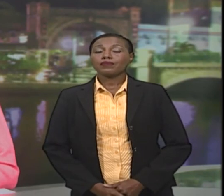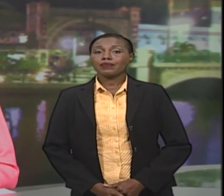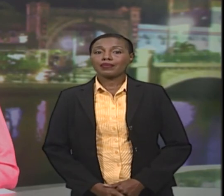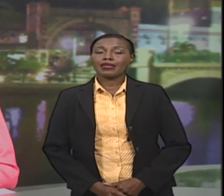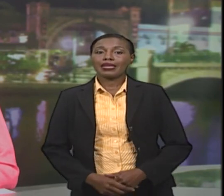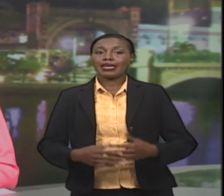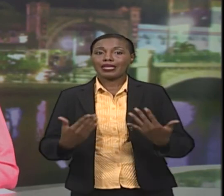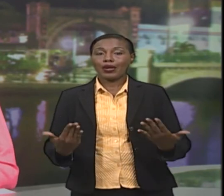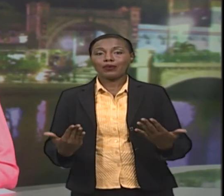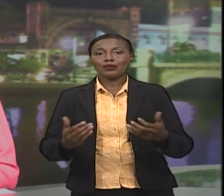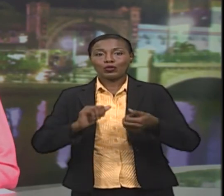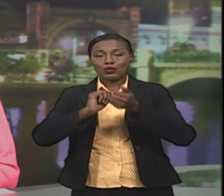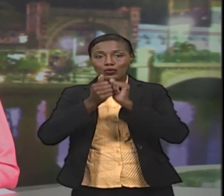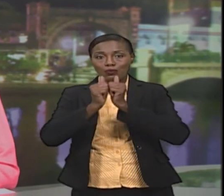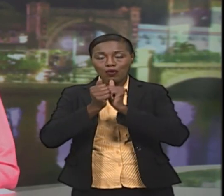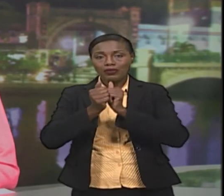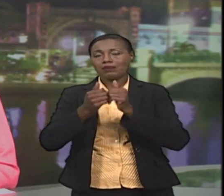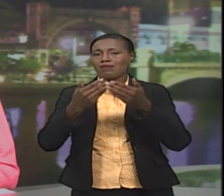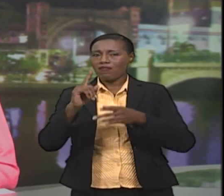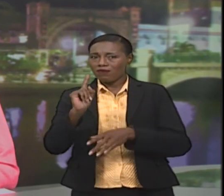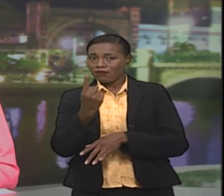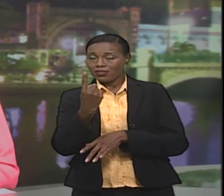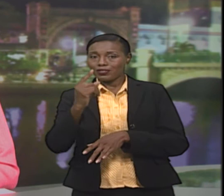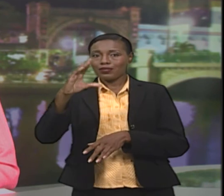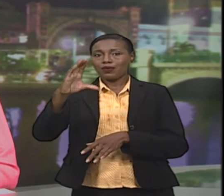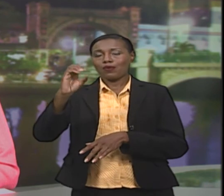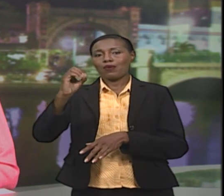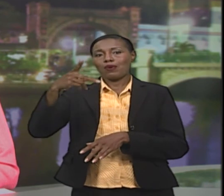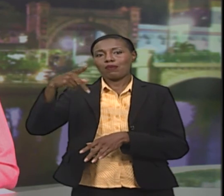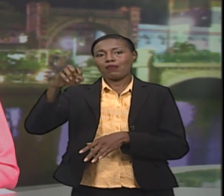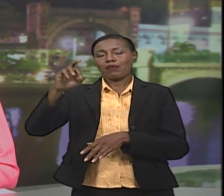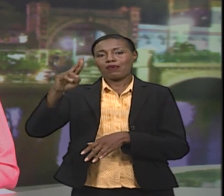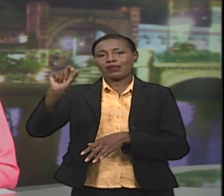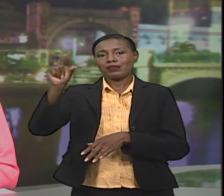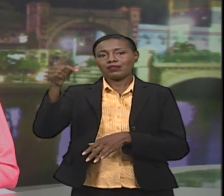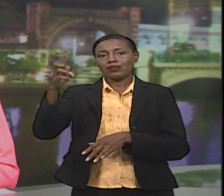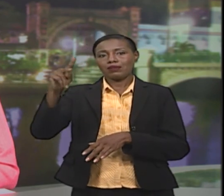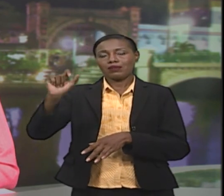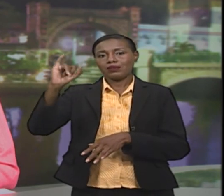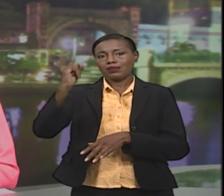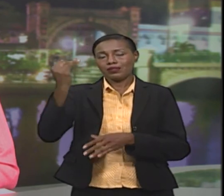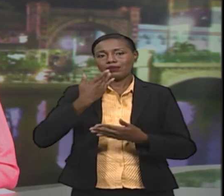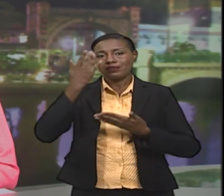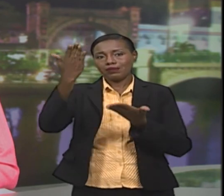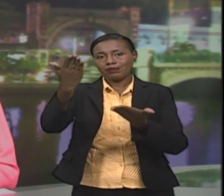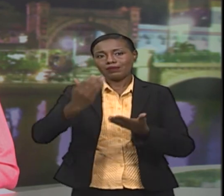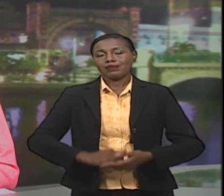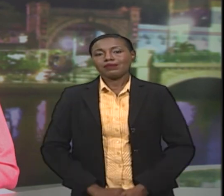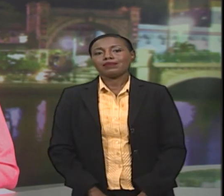Well, a peek into the world of sports is just ahead, but before we get to that, here's a tip from Cooperators General Insurance.